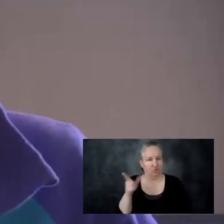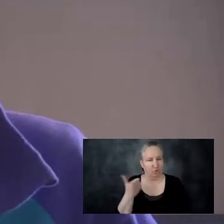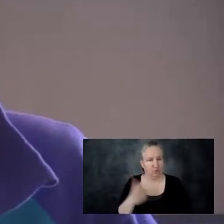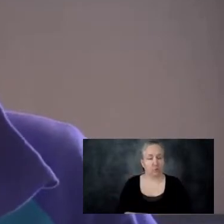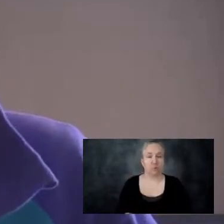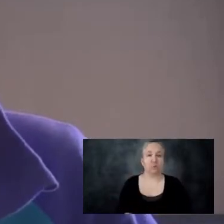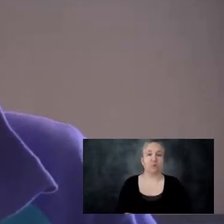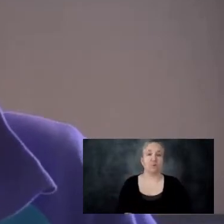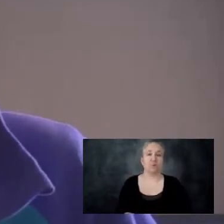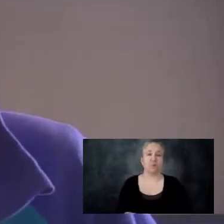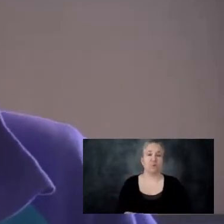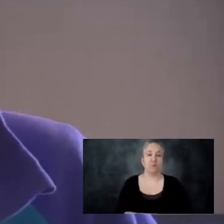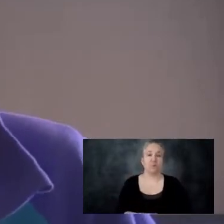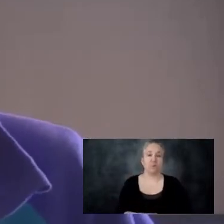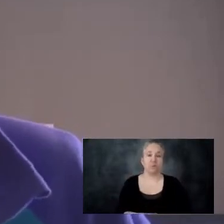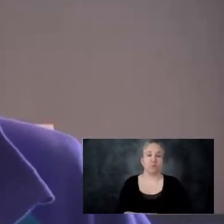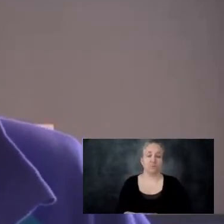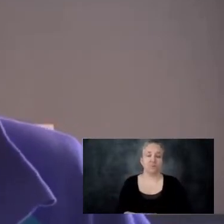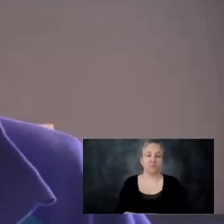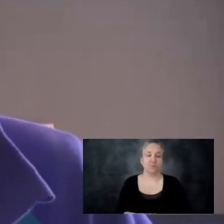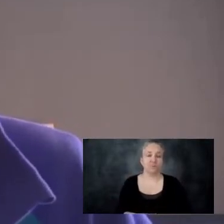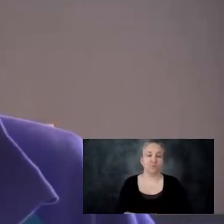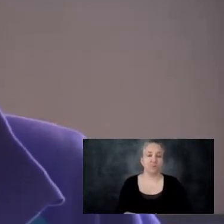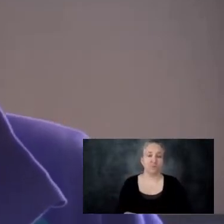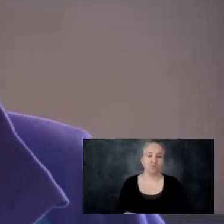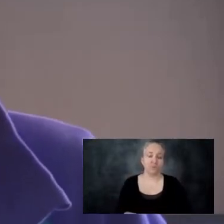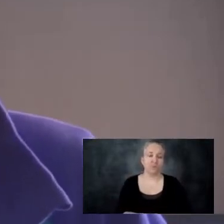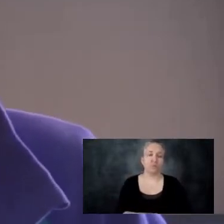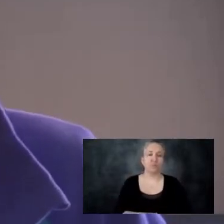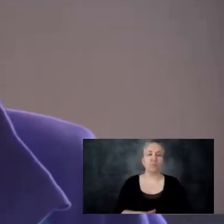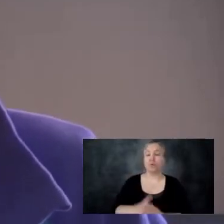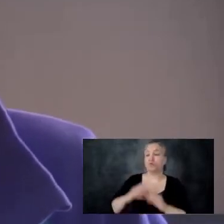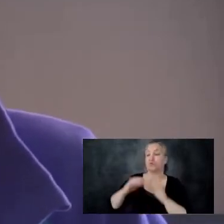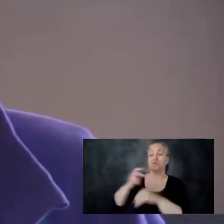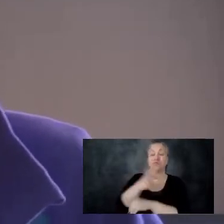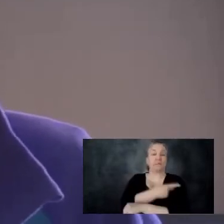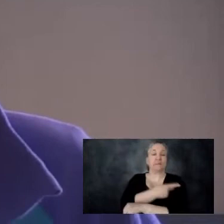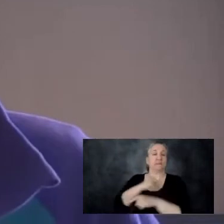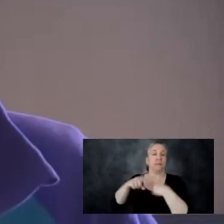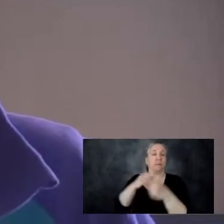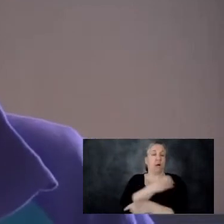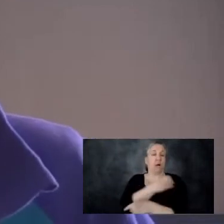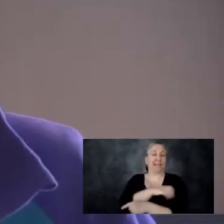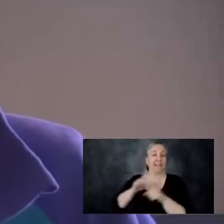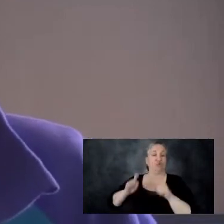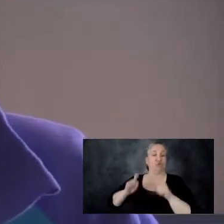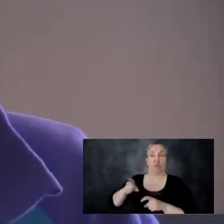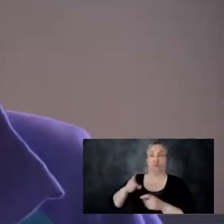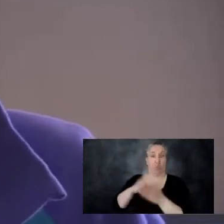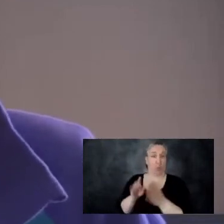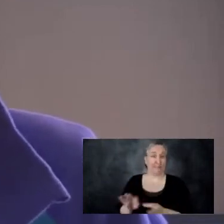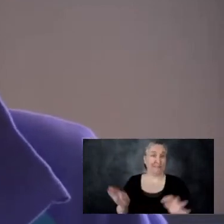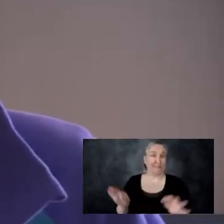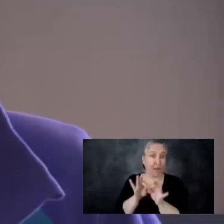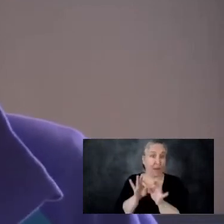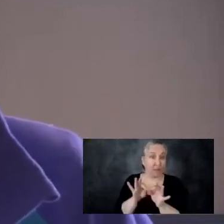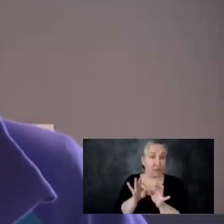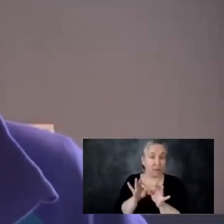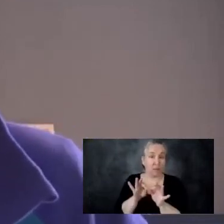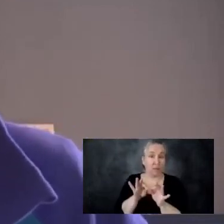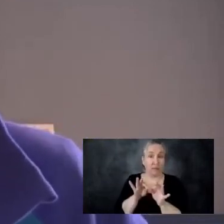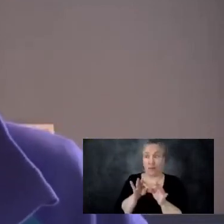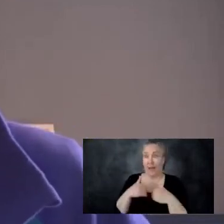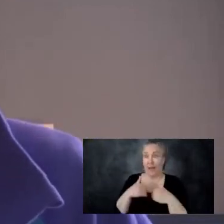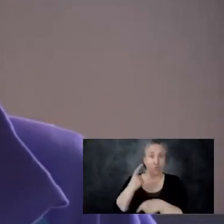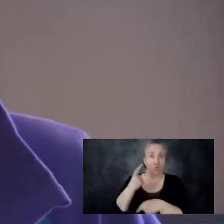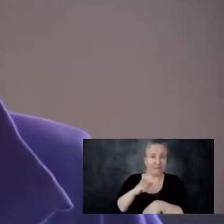So, important thing about educating patients about clinical trials. It's never the right time. When do